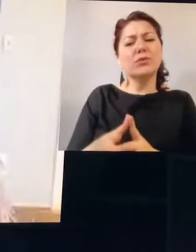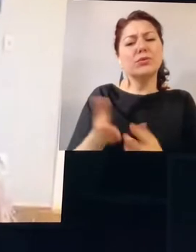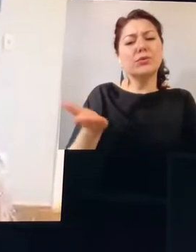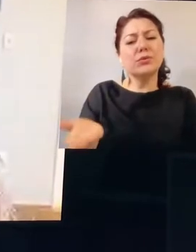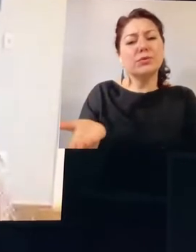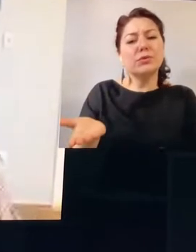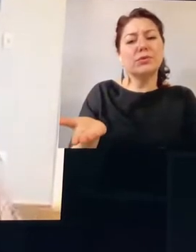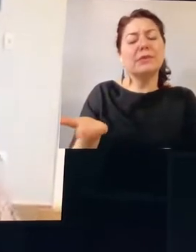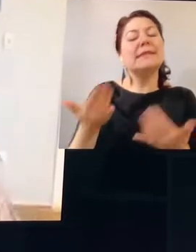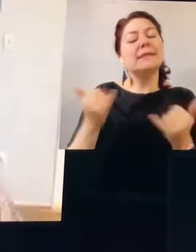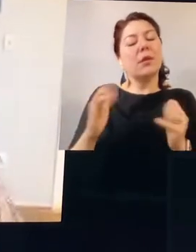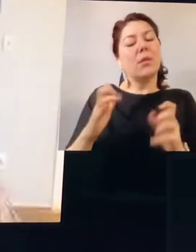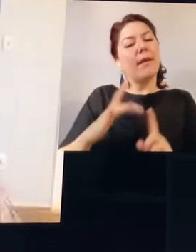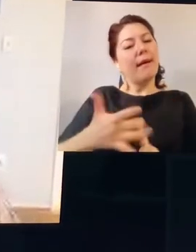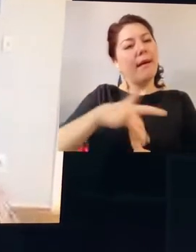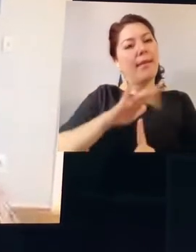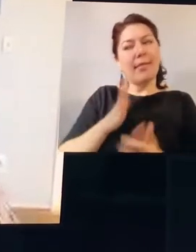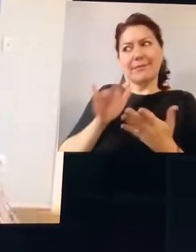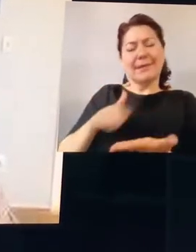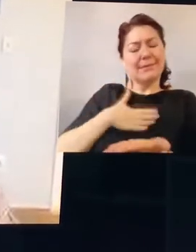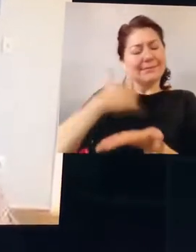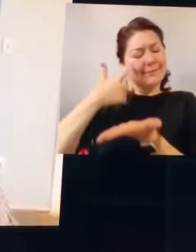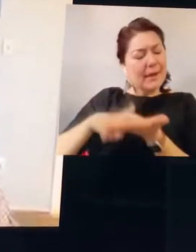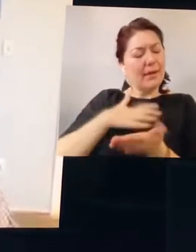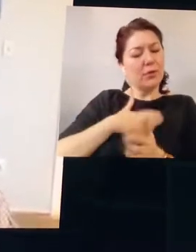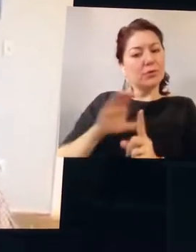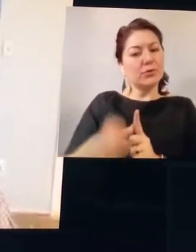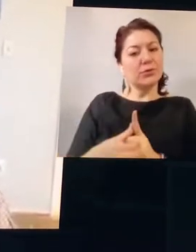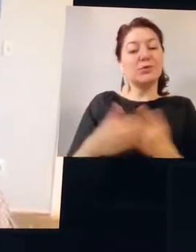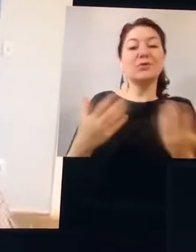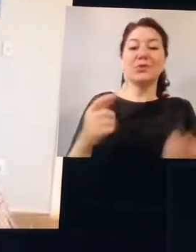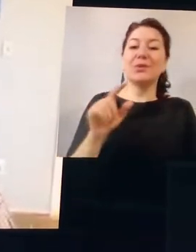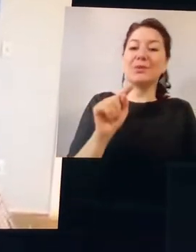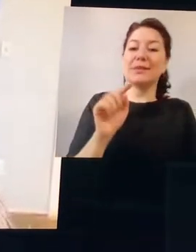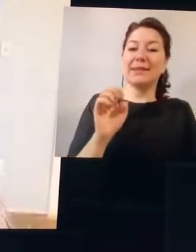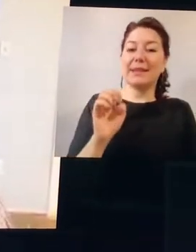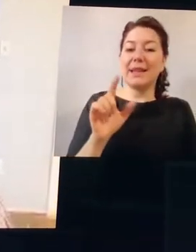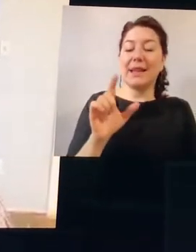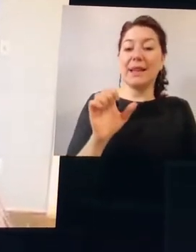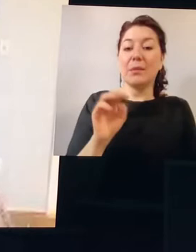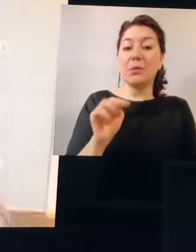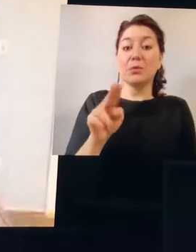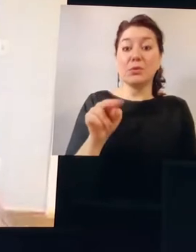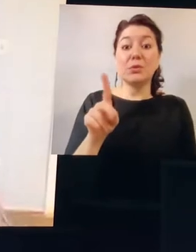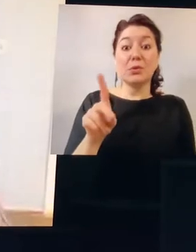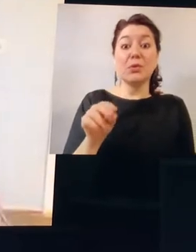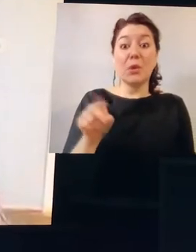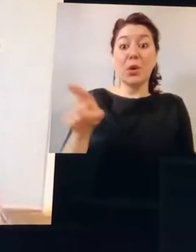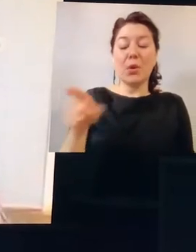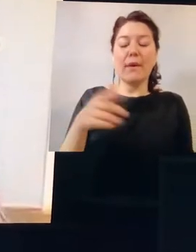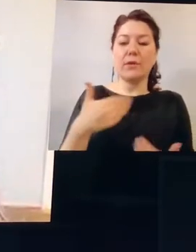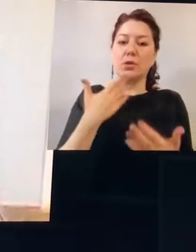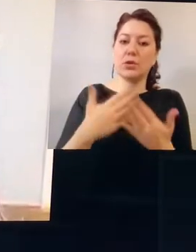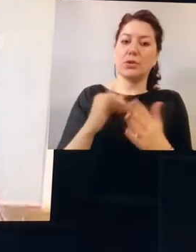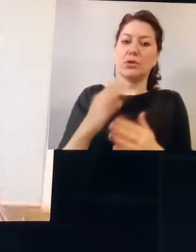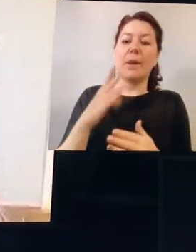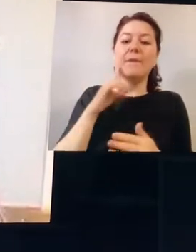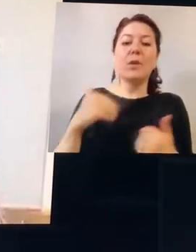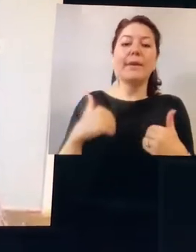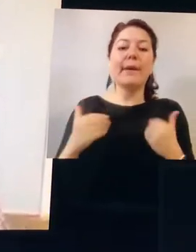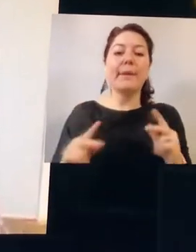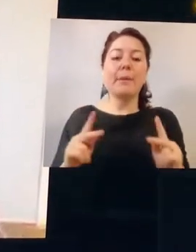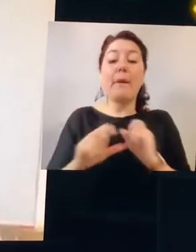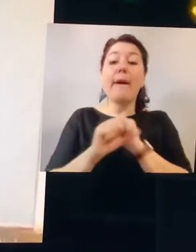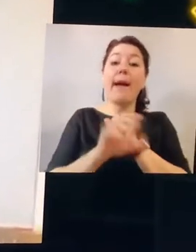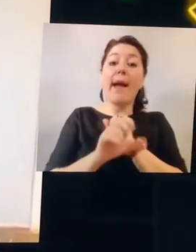highlight their culture. So, you know, Telemundo does a good job of bringing those young people in, not just in their advertising and their